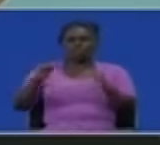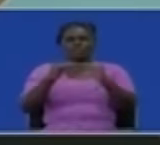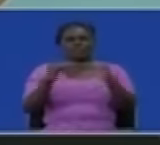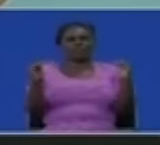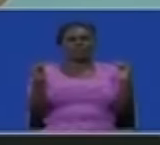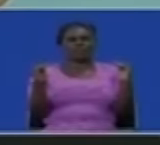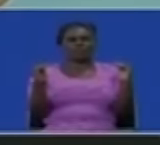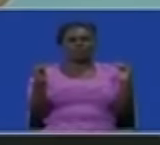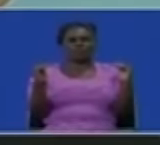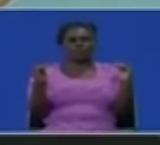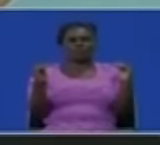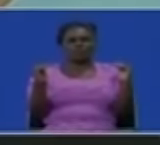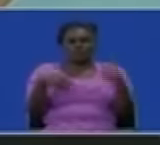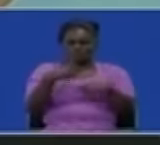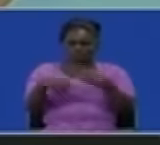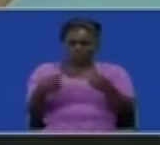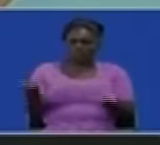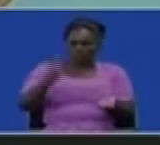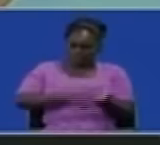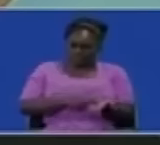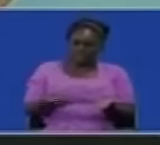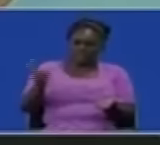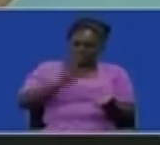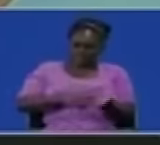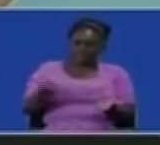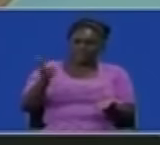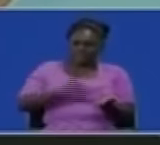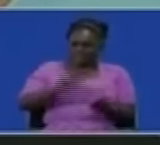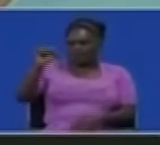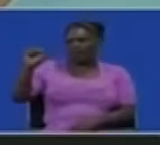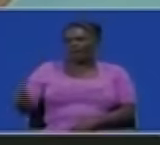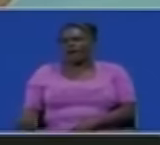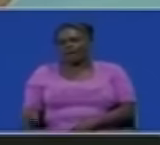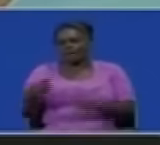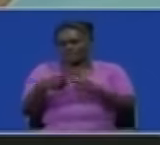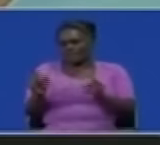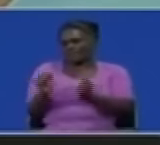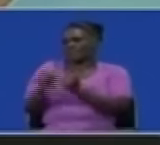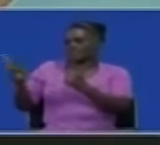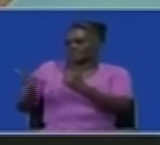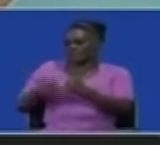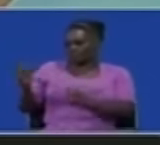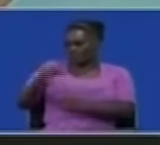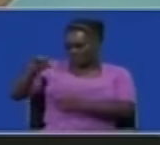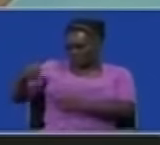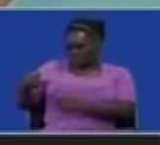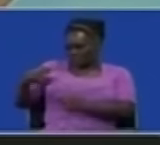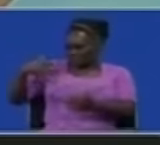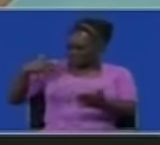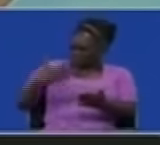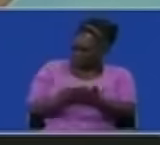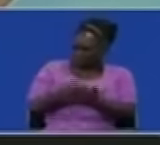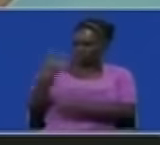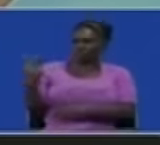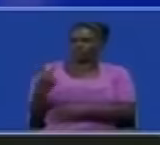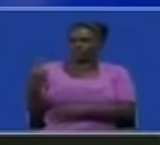level. So you can continue to get yourself registered, but the mass voter registration exercise starts on the 16th of January. Lest we